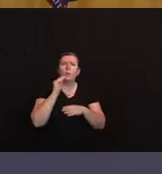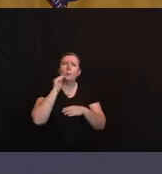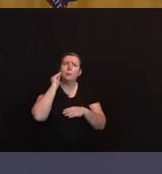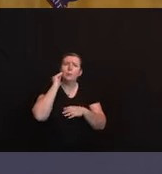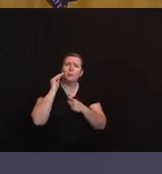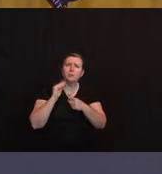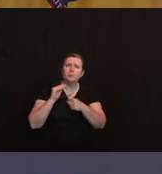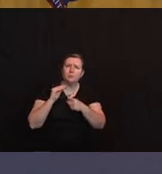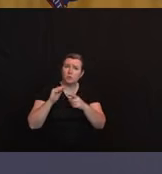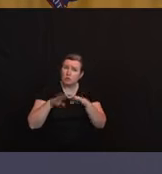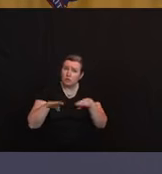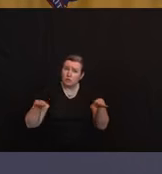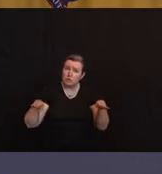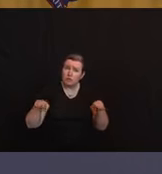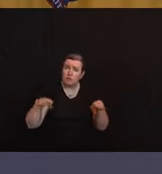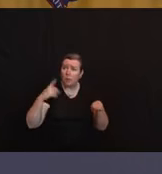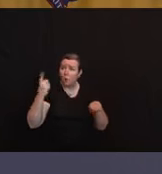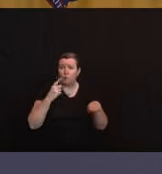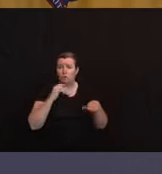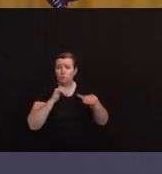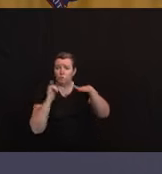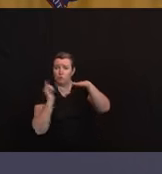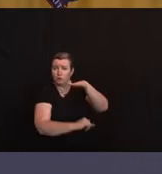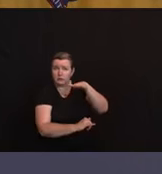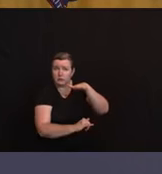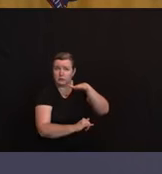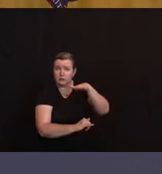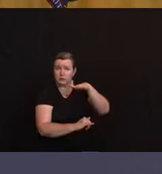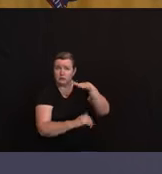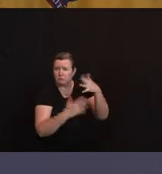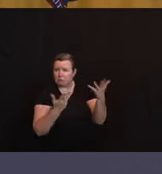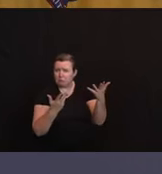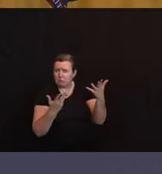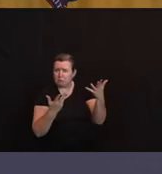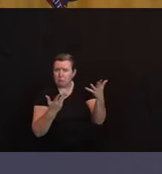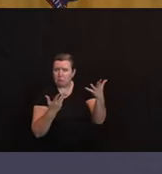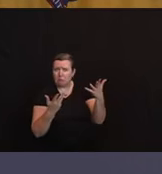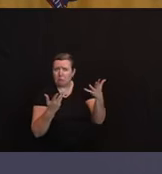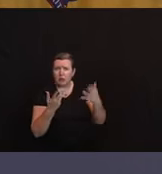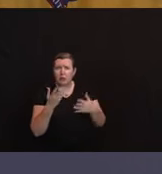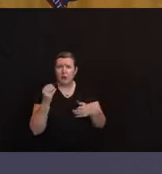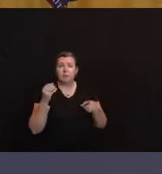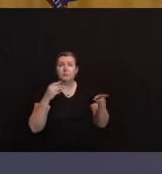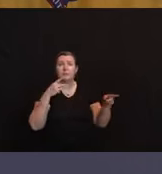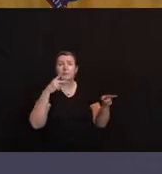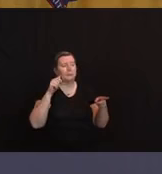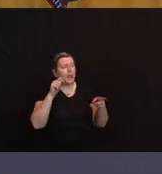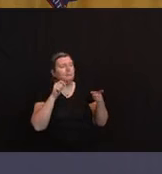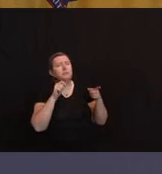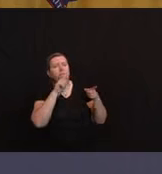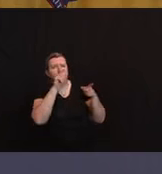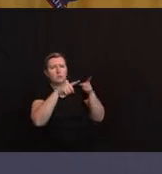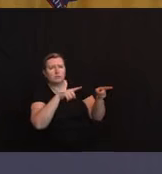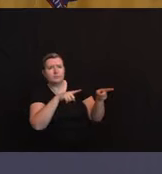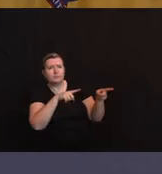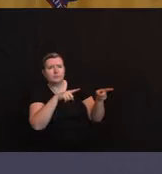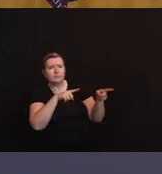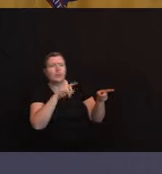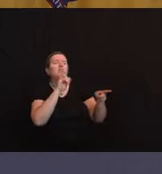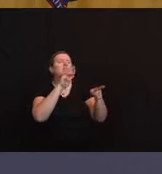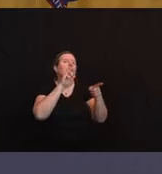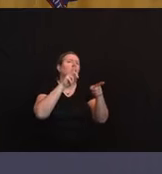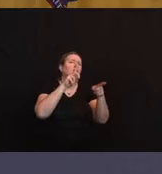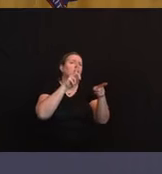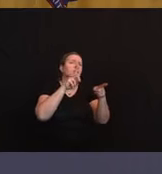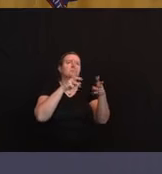or are you going to do so in the future if need be? And for Colonel Callahan, and maybe Jared Maples if he's back there along the wall,